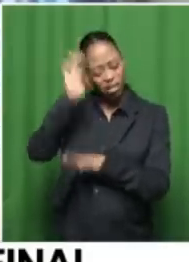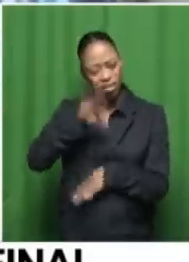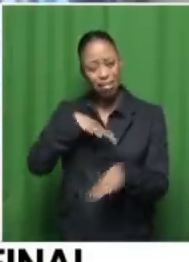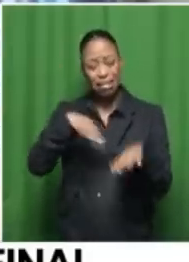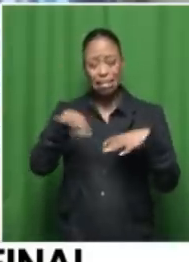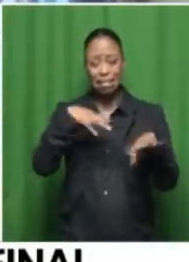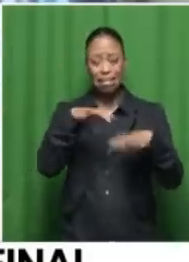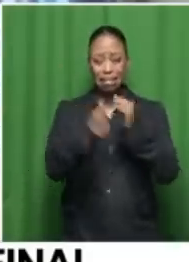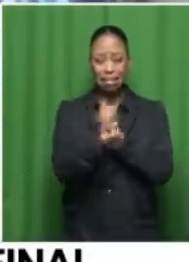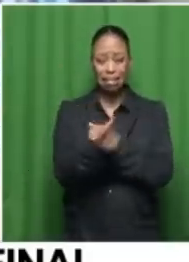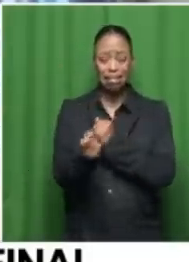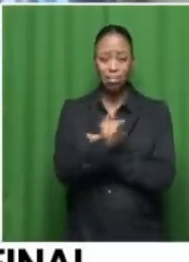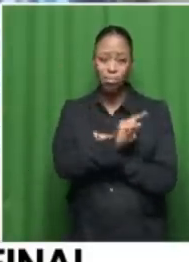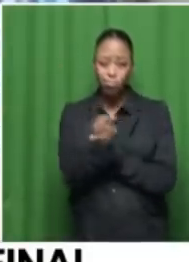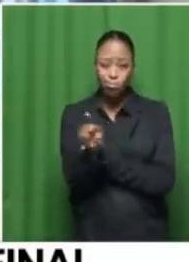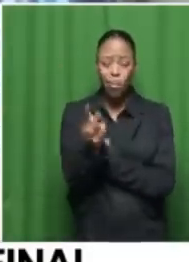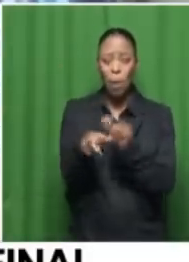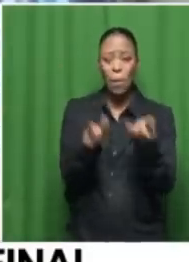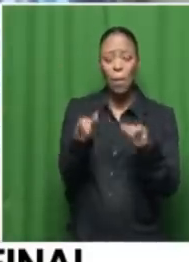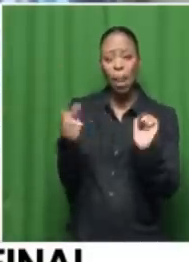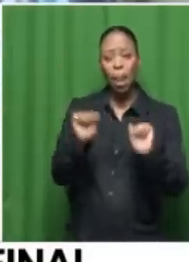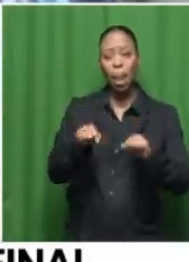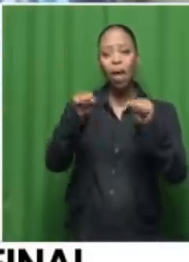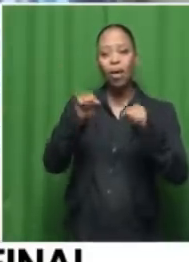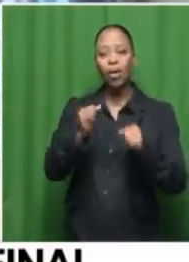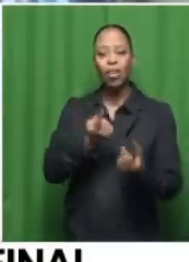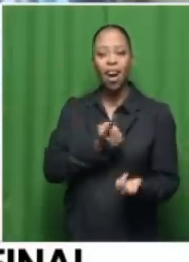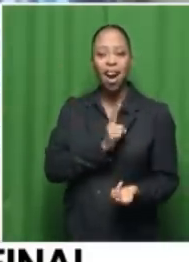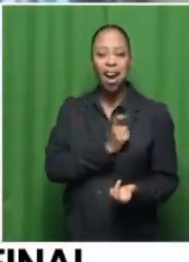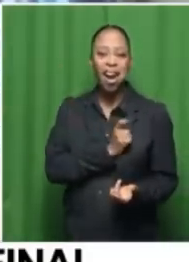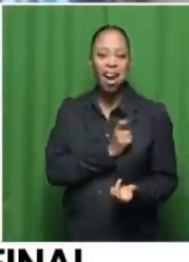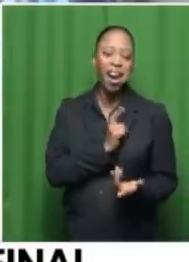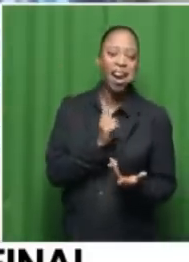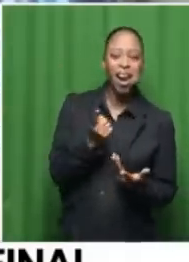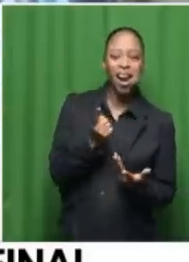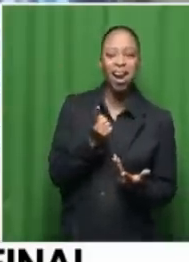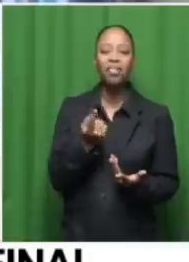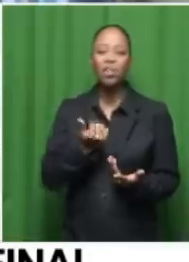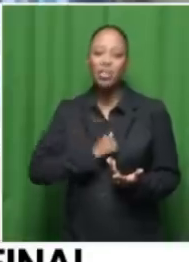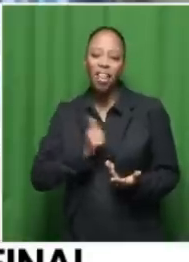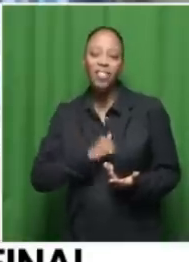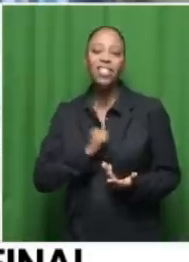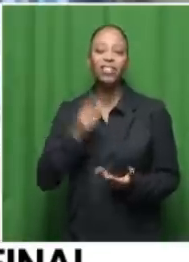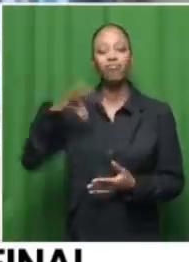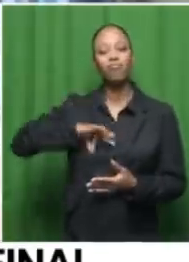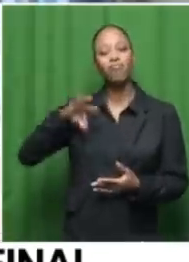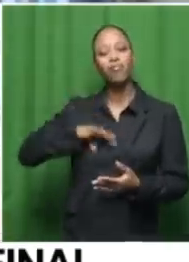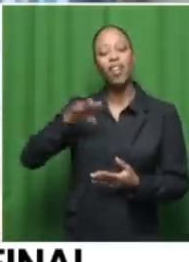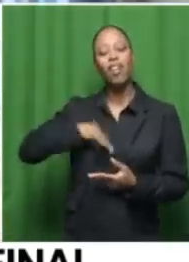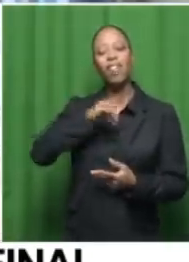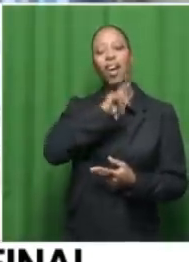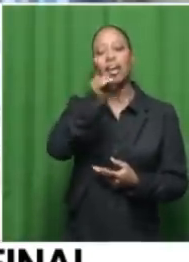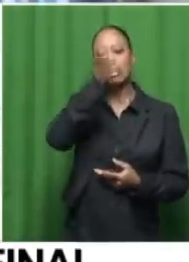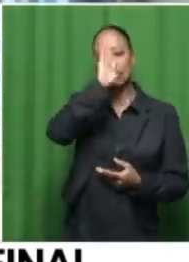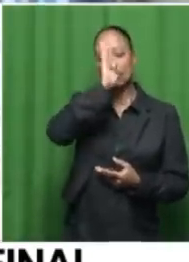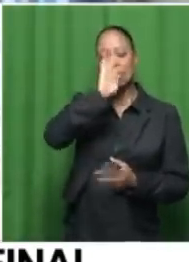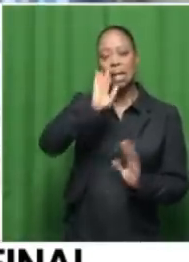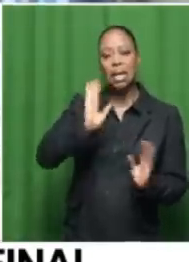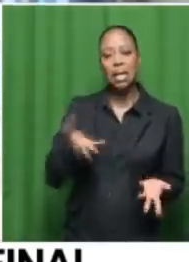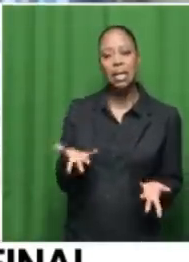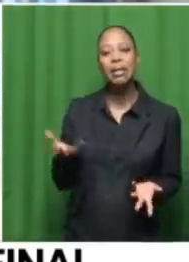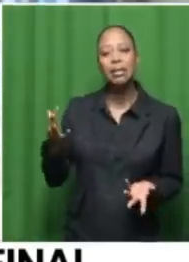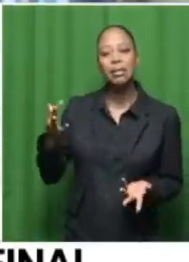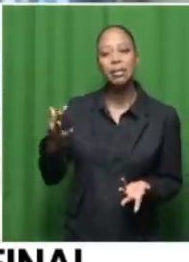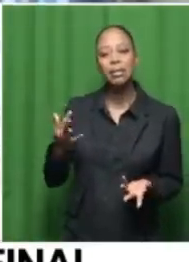the activities of those who are just allowing their greed to repurpose the state for their own